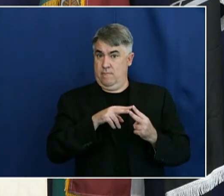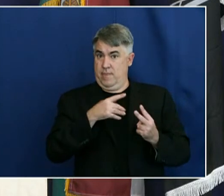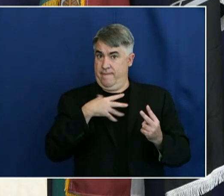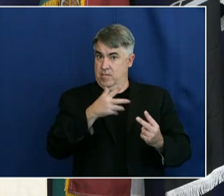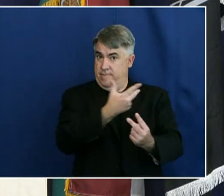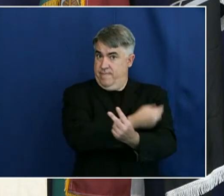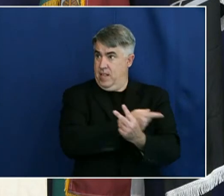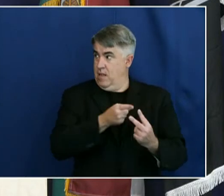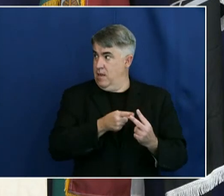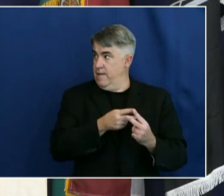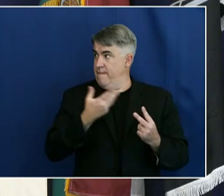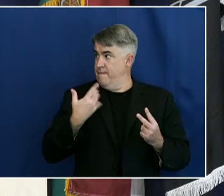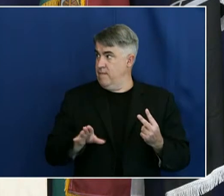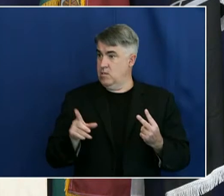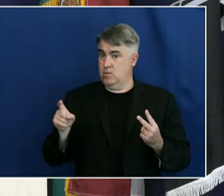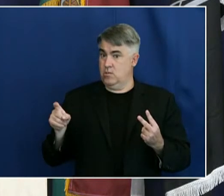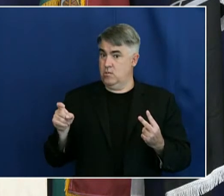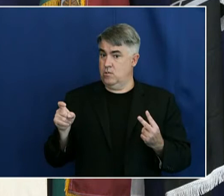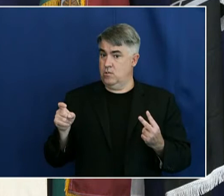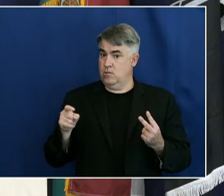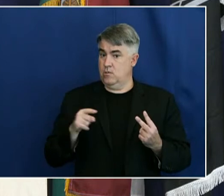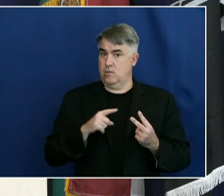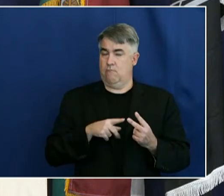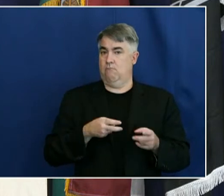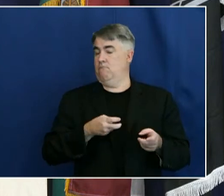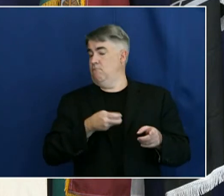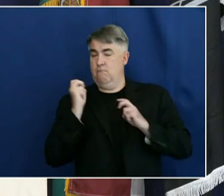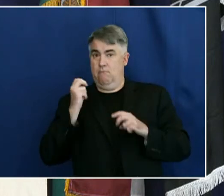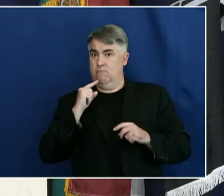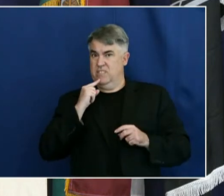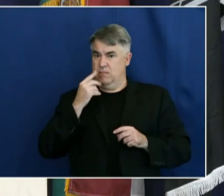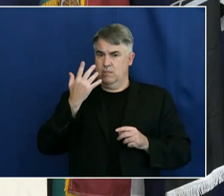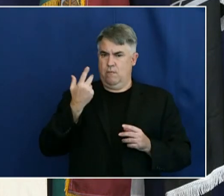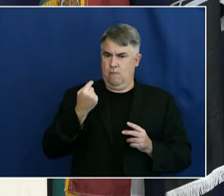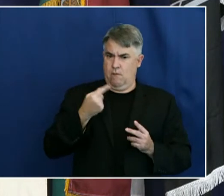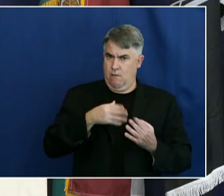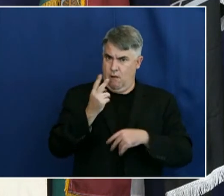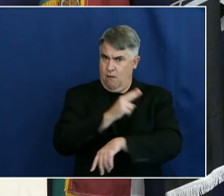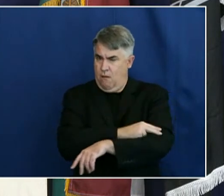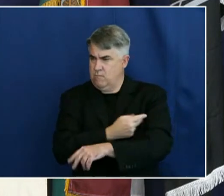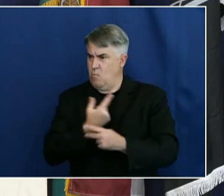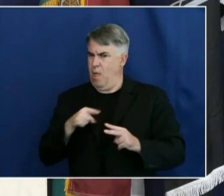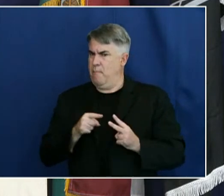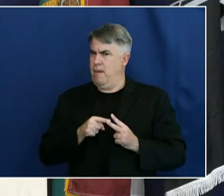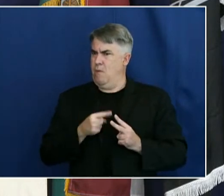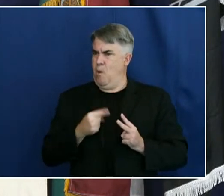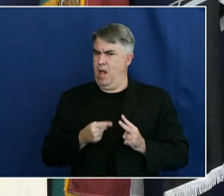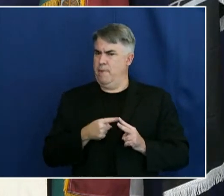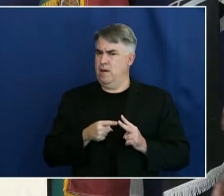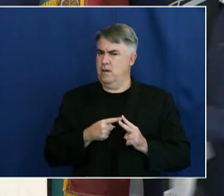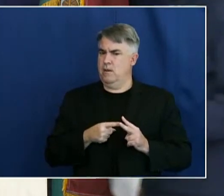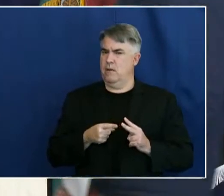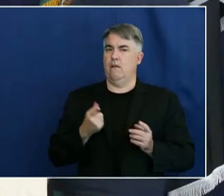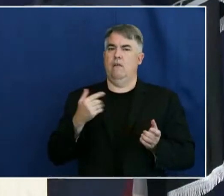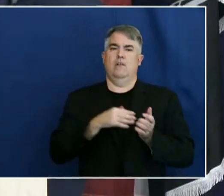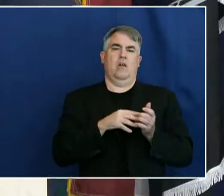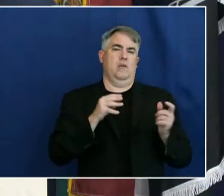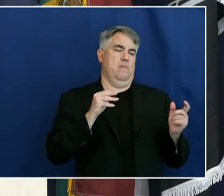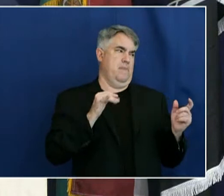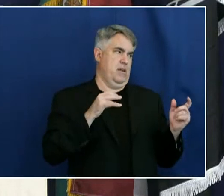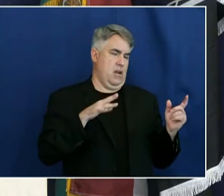the severity of the disease that they endured? Did they have to go to the hospital or anything like that? Have Dr. McDonald address that, and then we'll come back for the orange